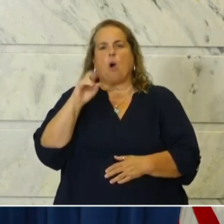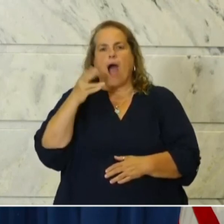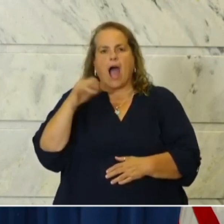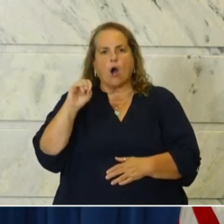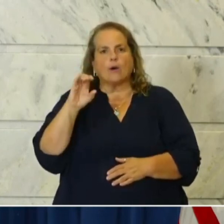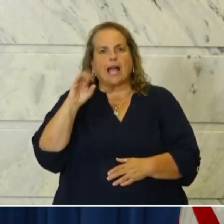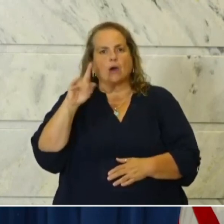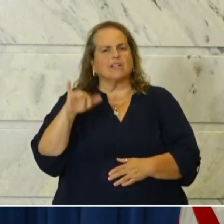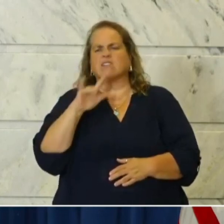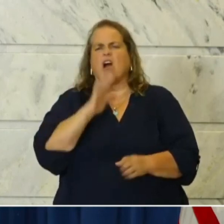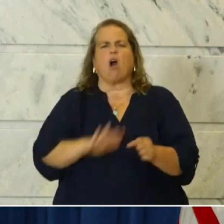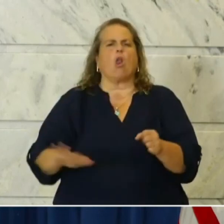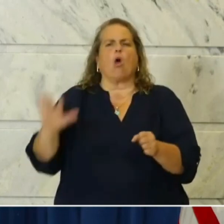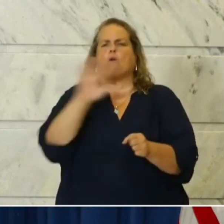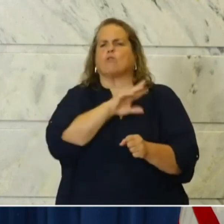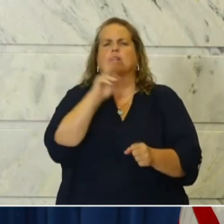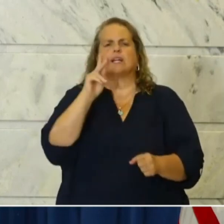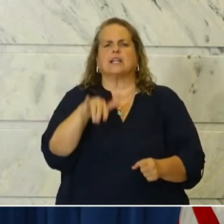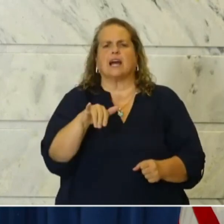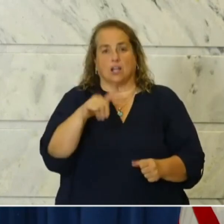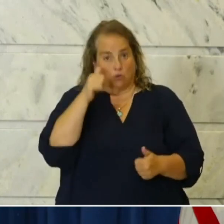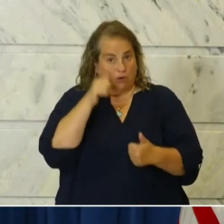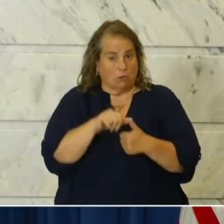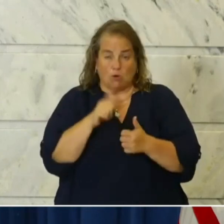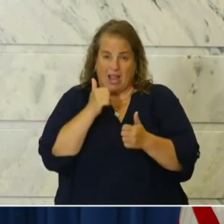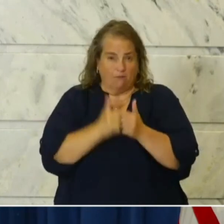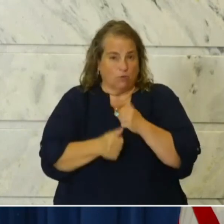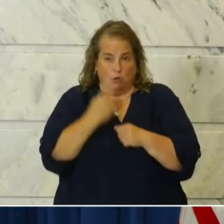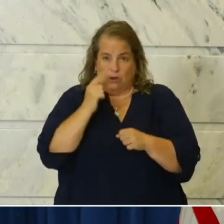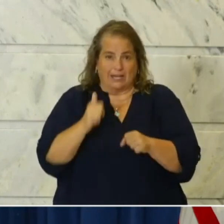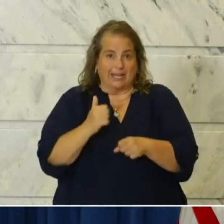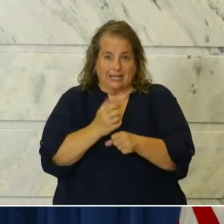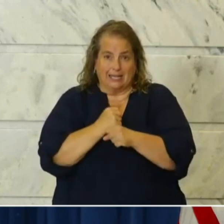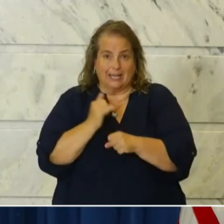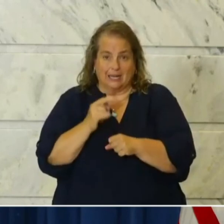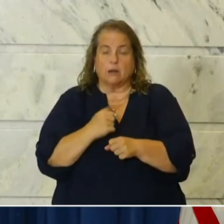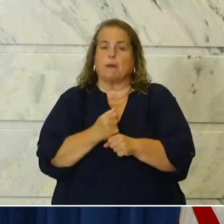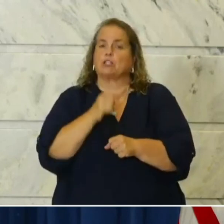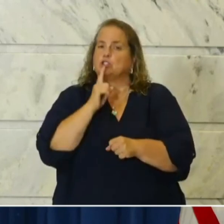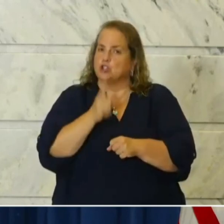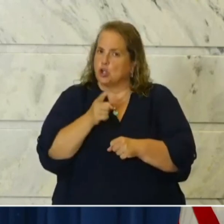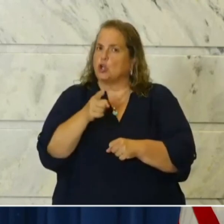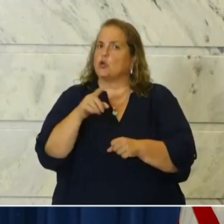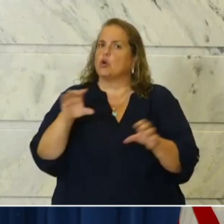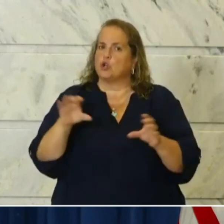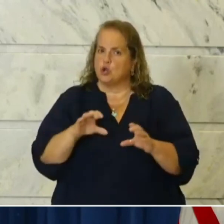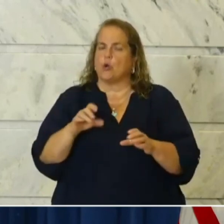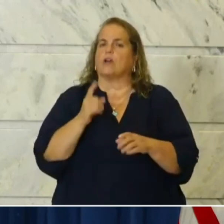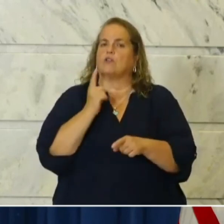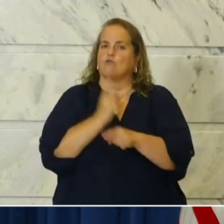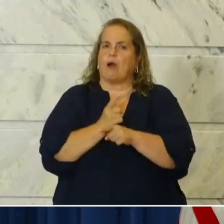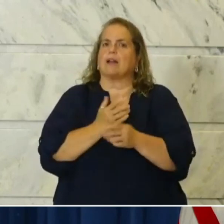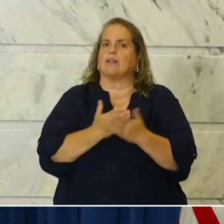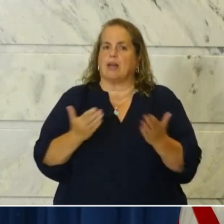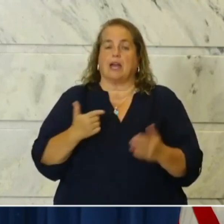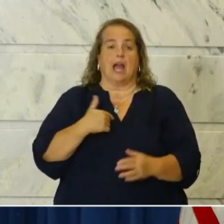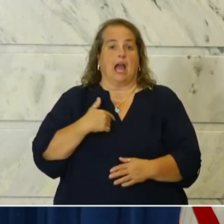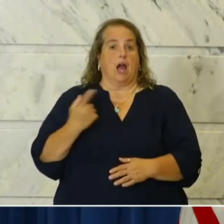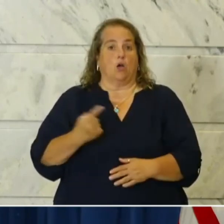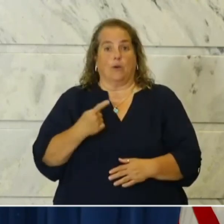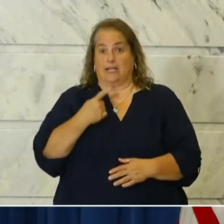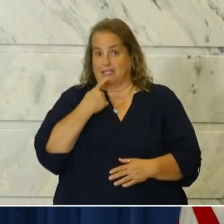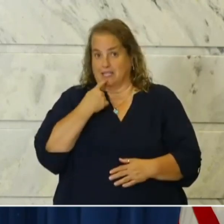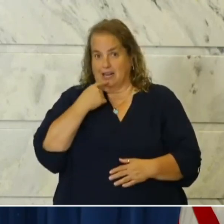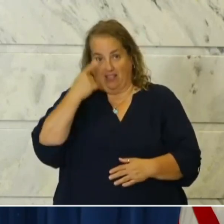over Kentucky. Remember, everybody can get this, and let's make sure that we're doing what it takes. I always think about the